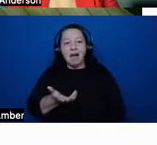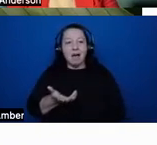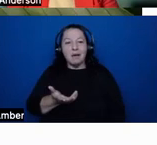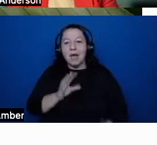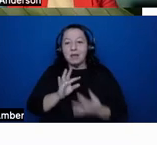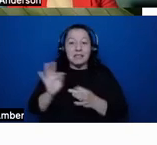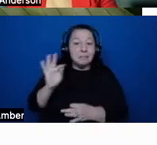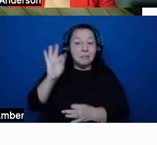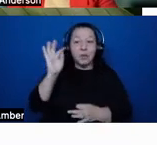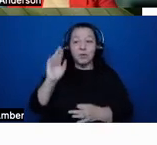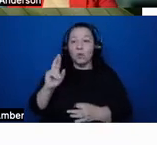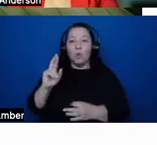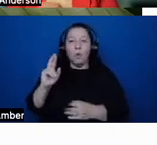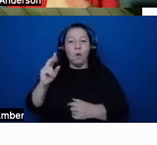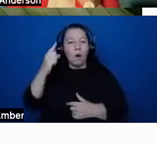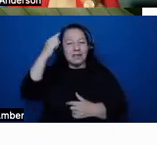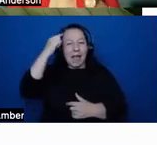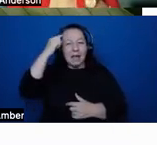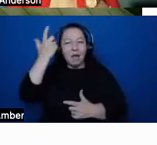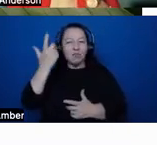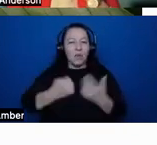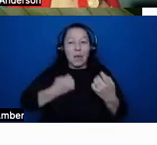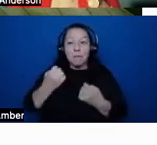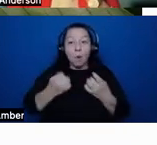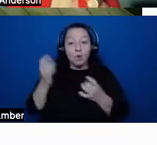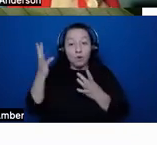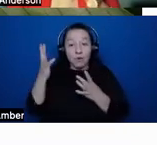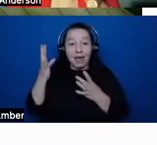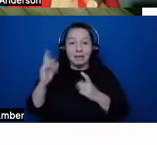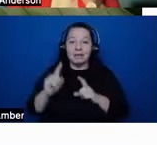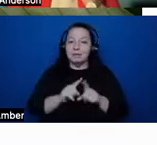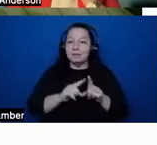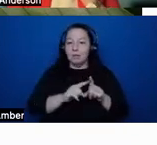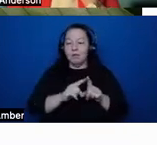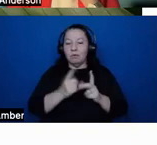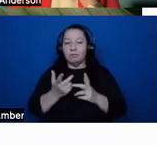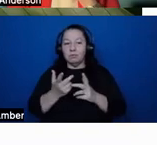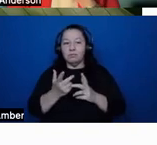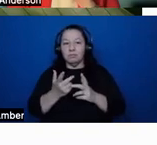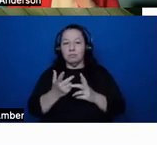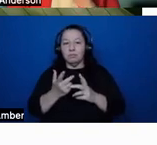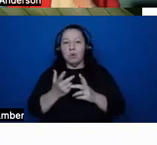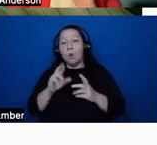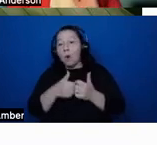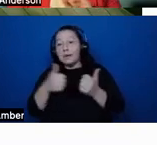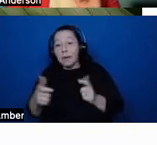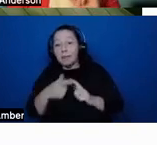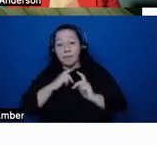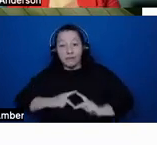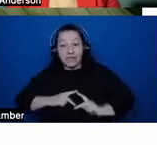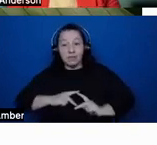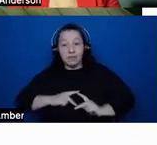spiritual or psychological, emotional violence, in addition to or alone, separate from physical violence,